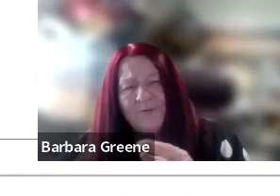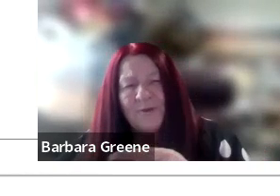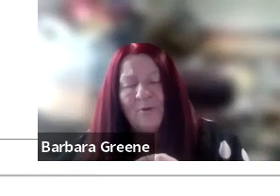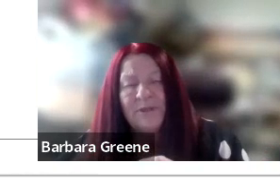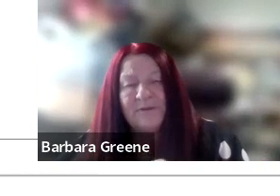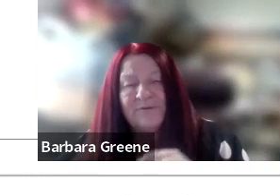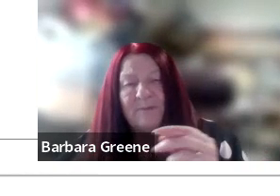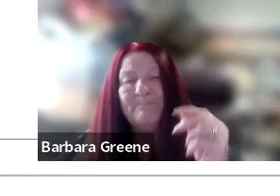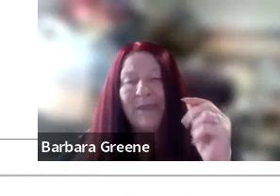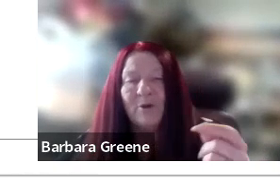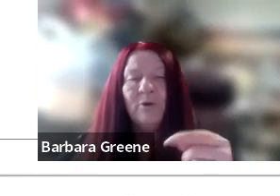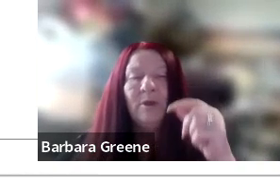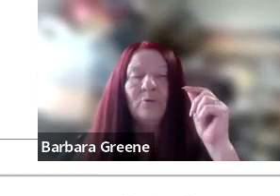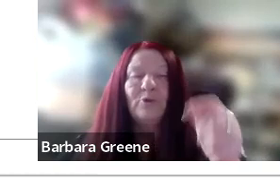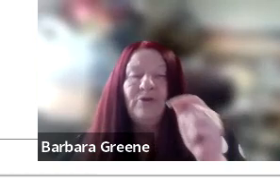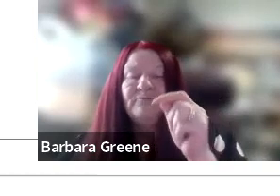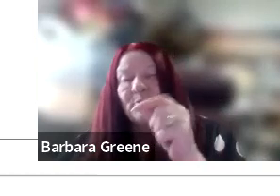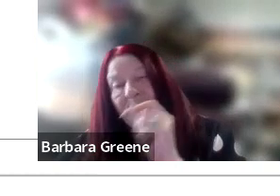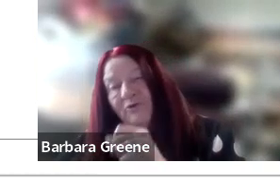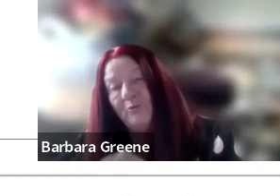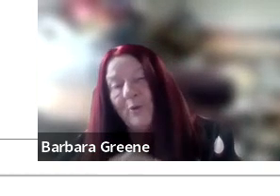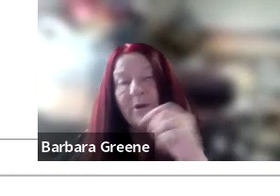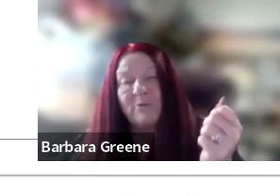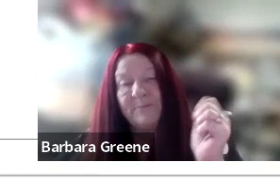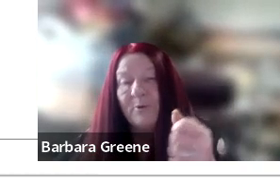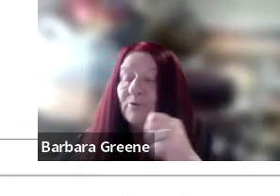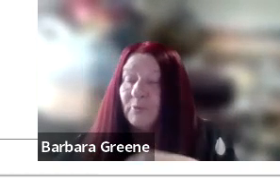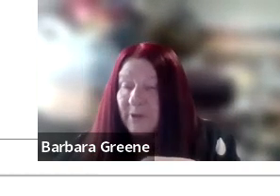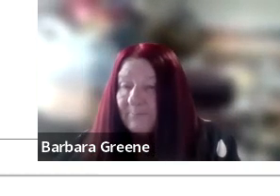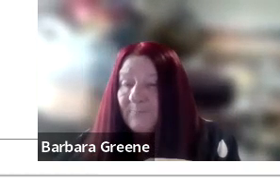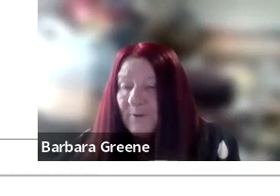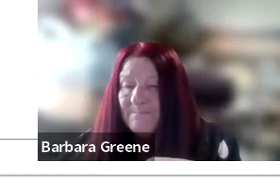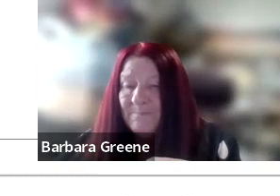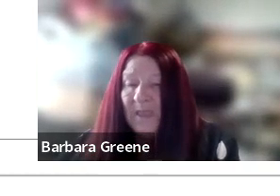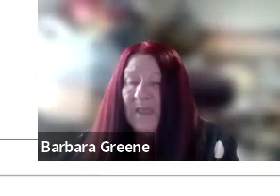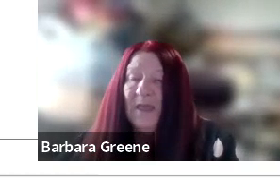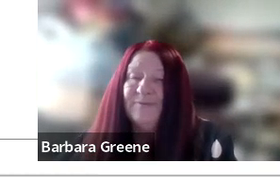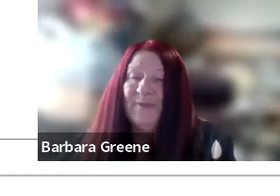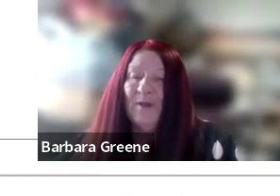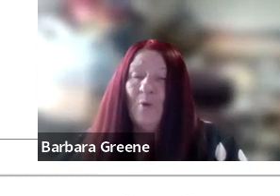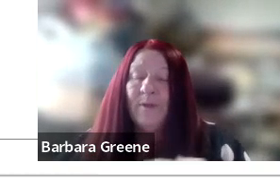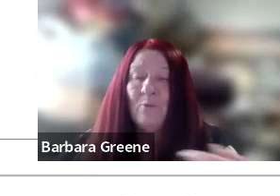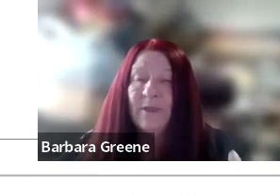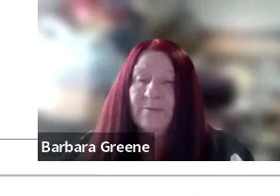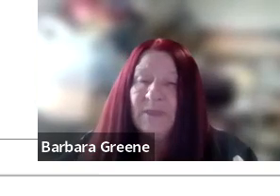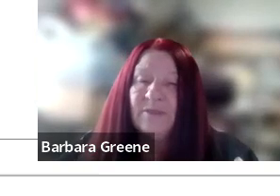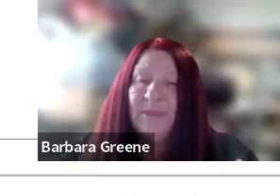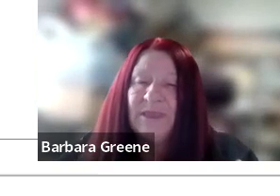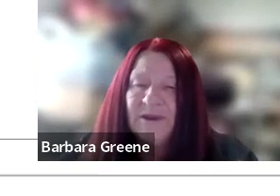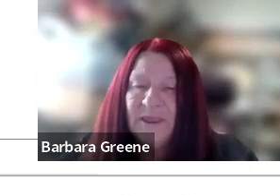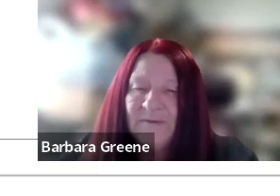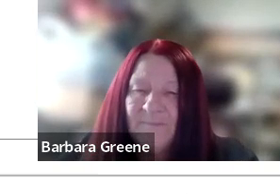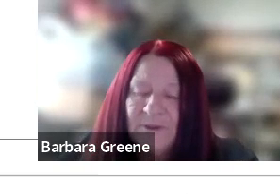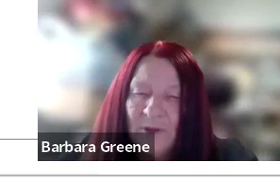It also let us compare region for region where our referrals were coming from. And so we went in